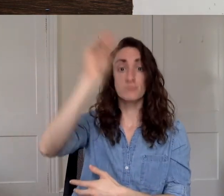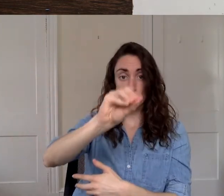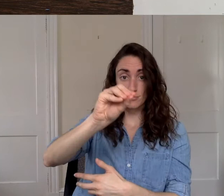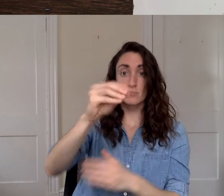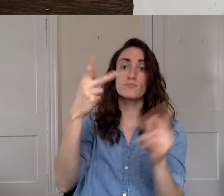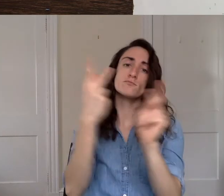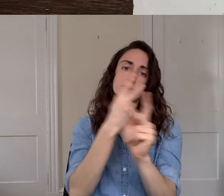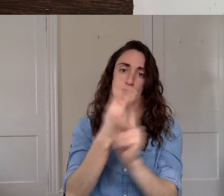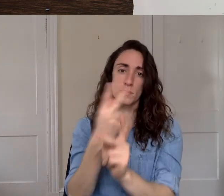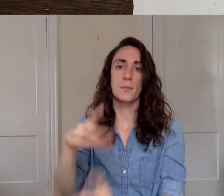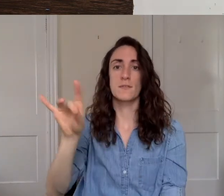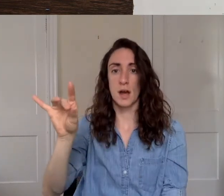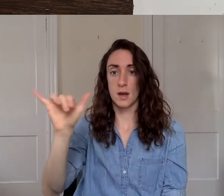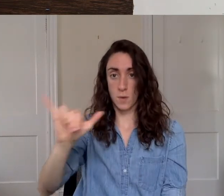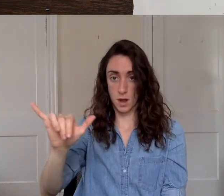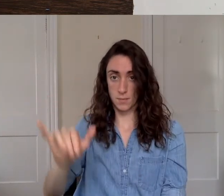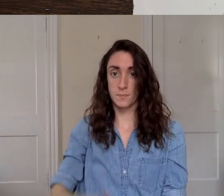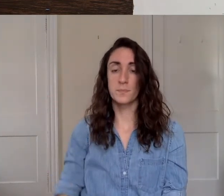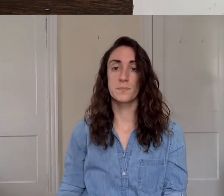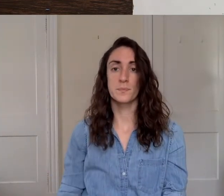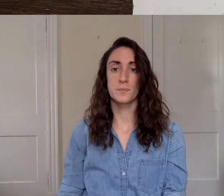y.